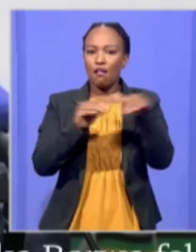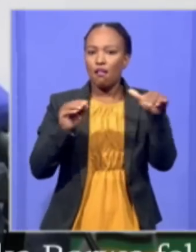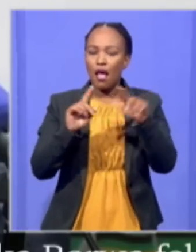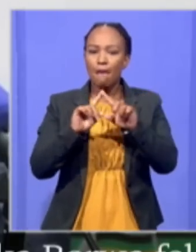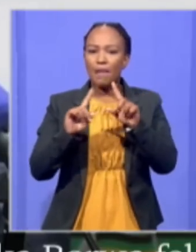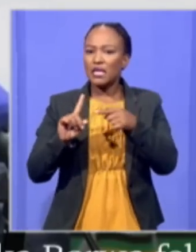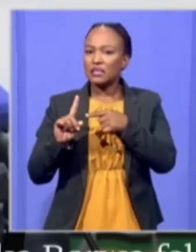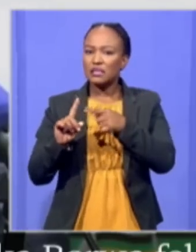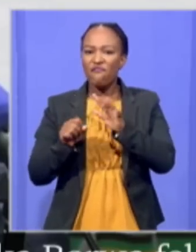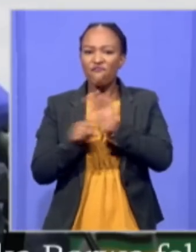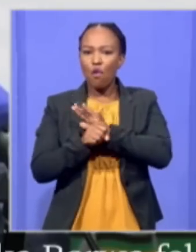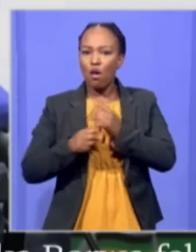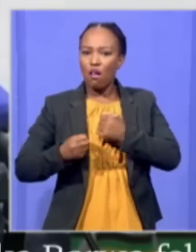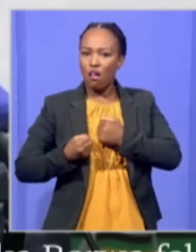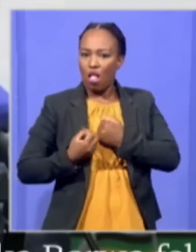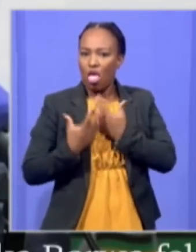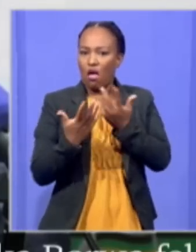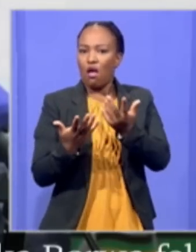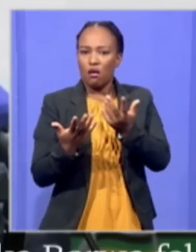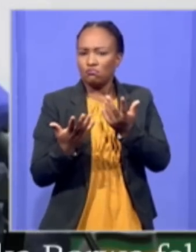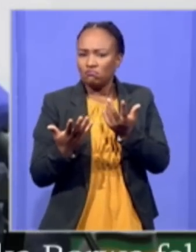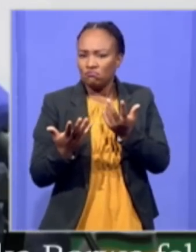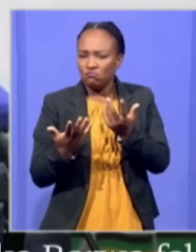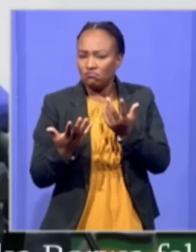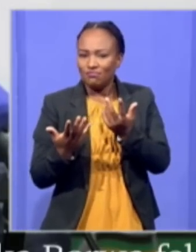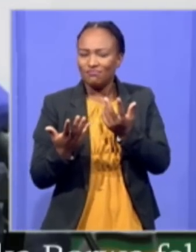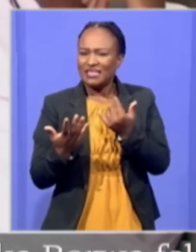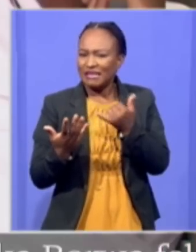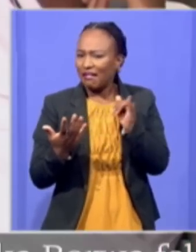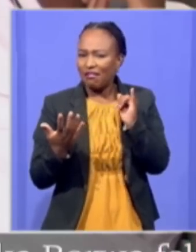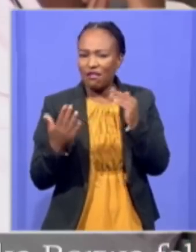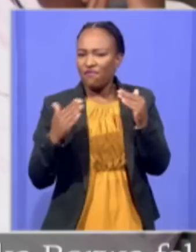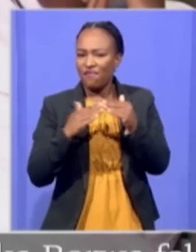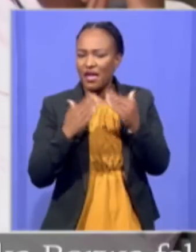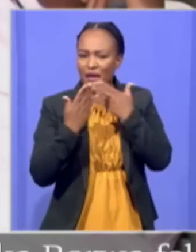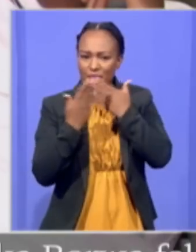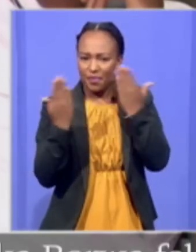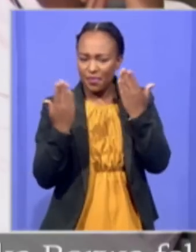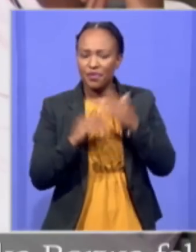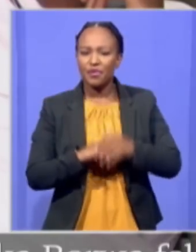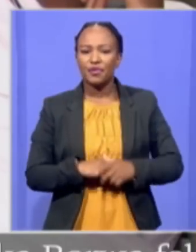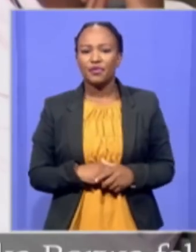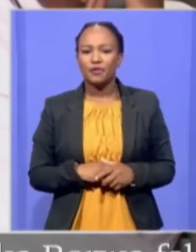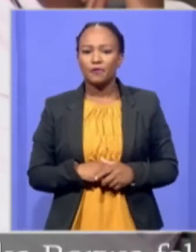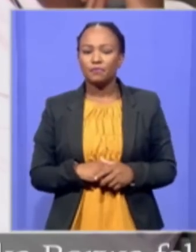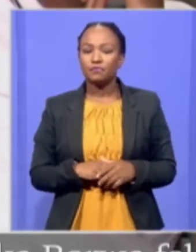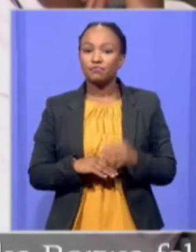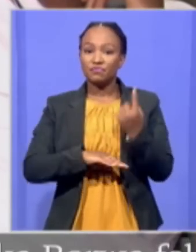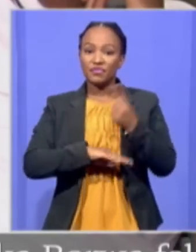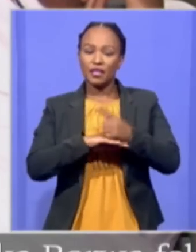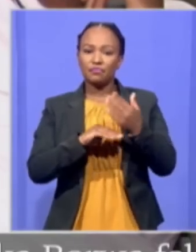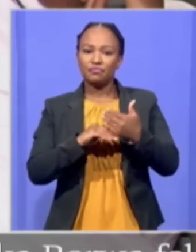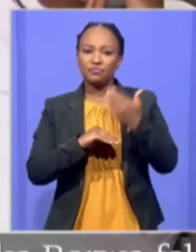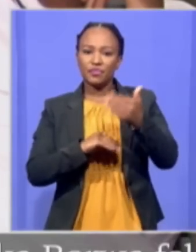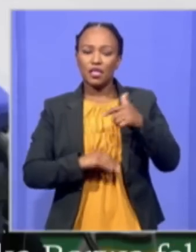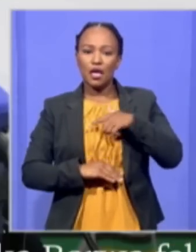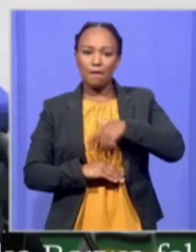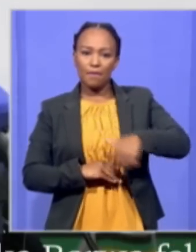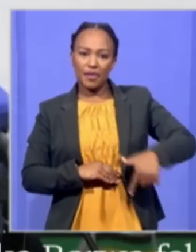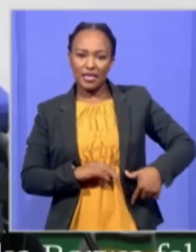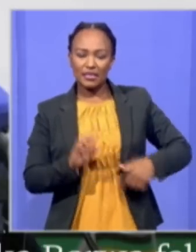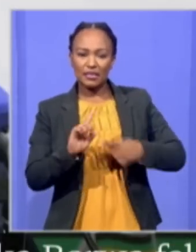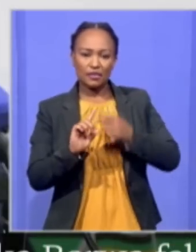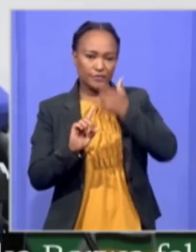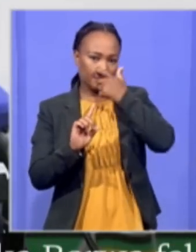and conspiracies remains an injustice. Go sa le bjalo matšatši morago ga gore mopresidente Cyril Ramaphosa